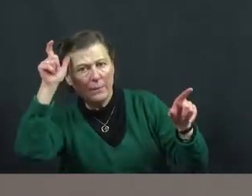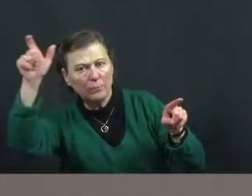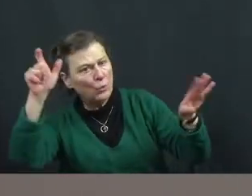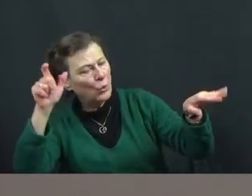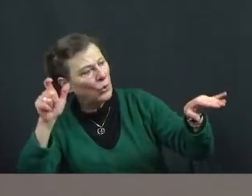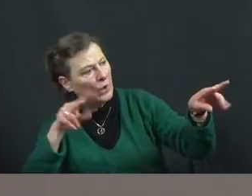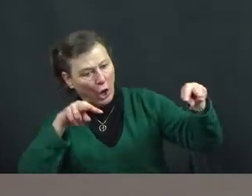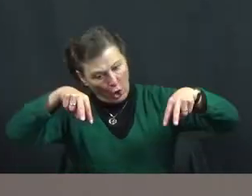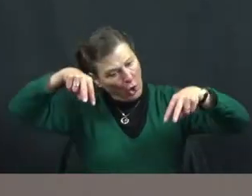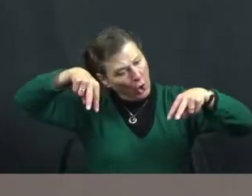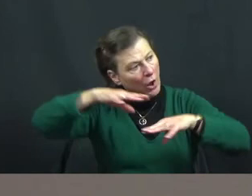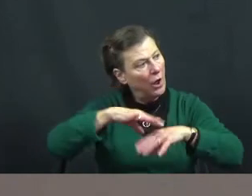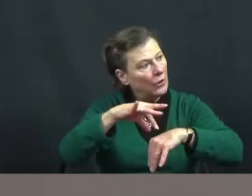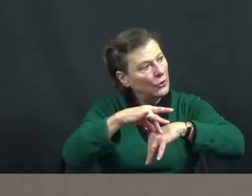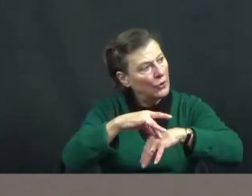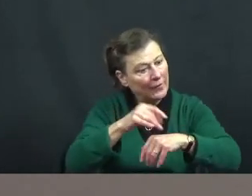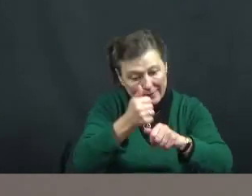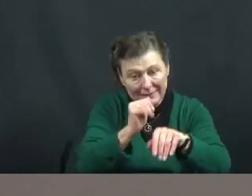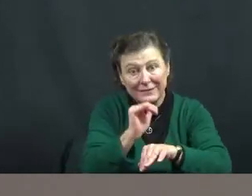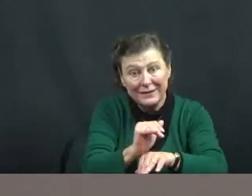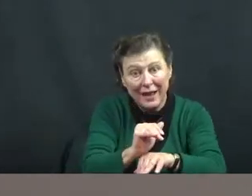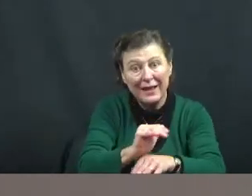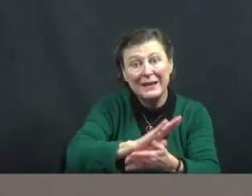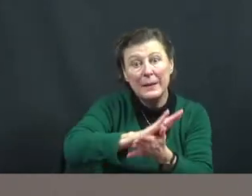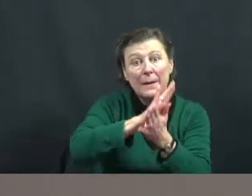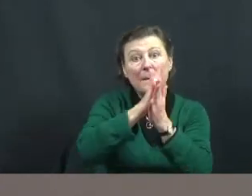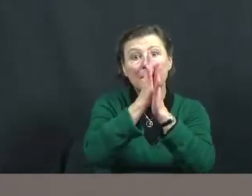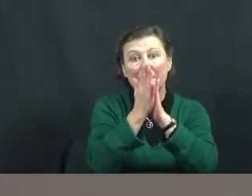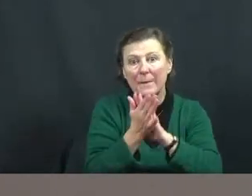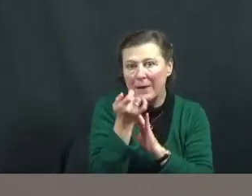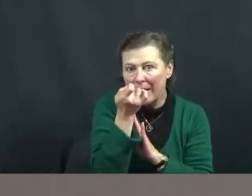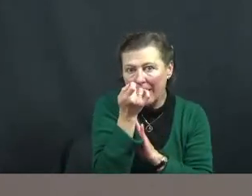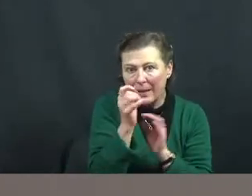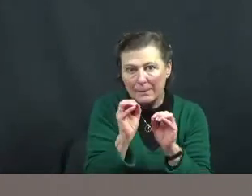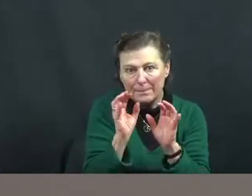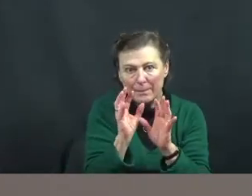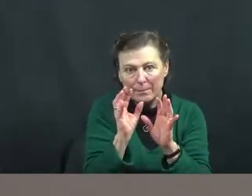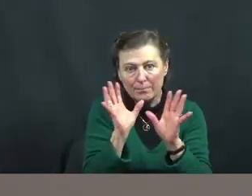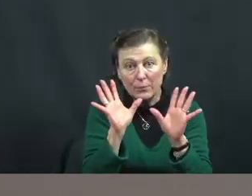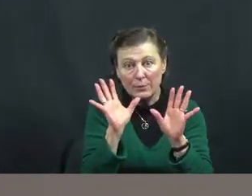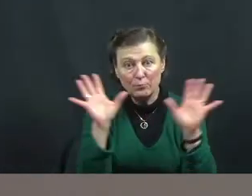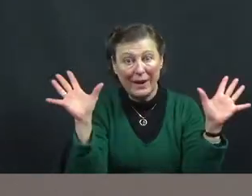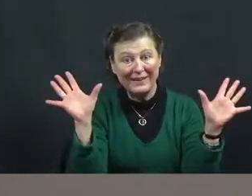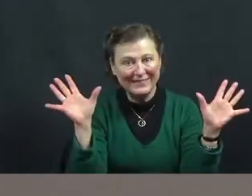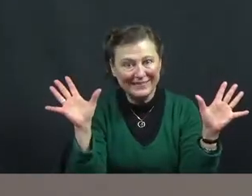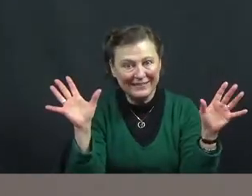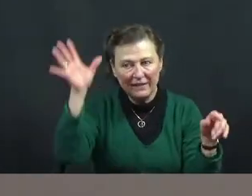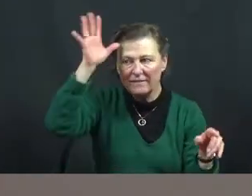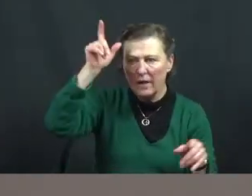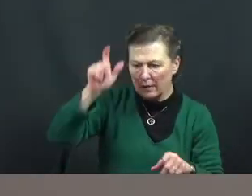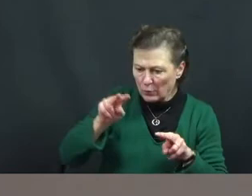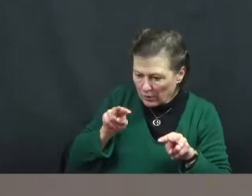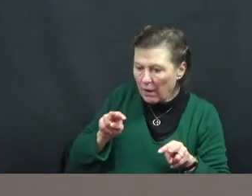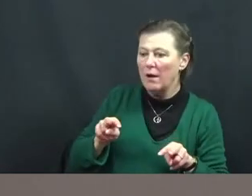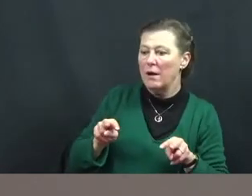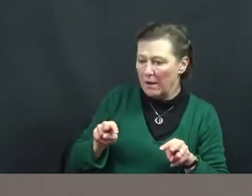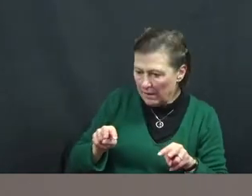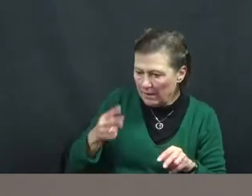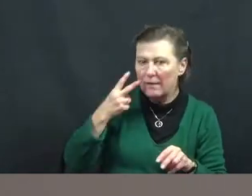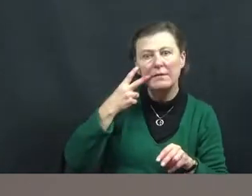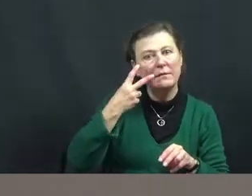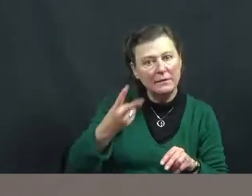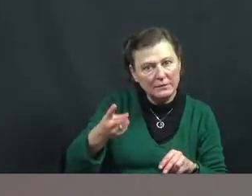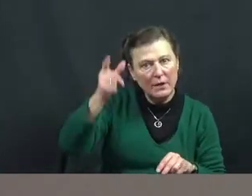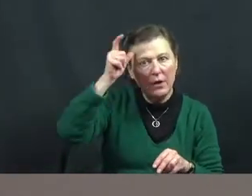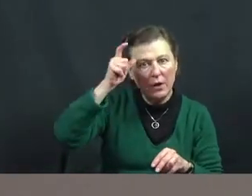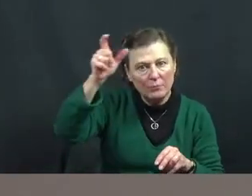down on the earth. Each night it has become a little bit brighter." Father Moon saw that the earth was shining with a